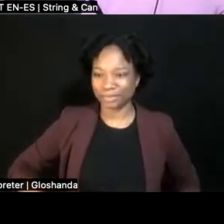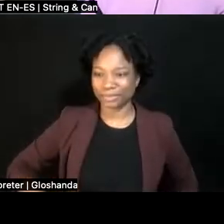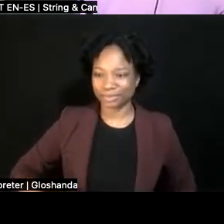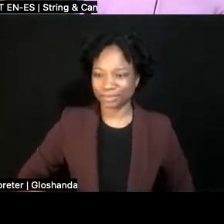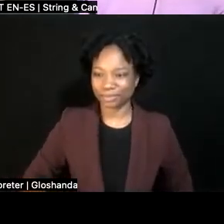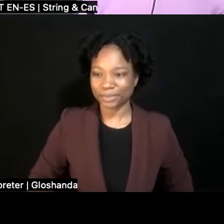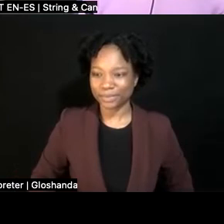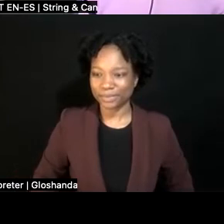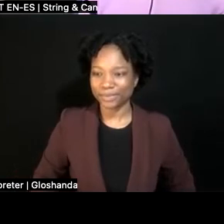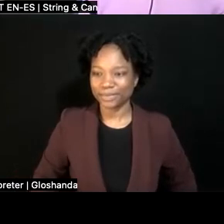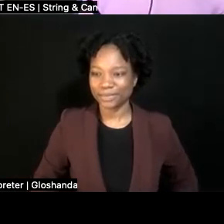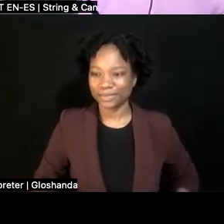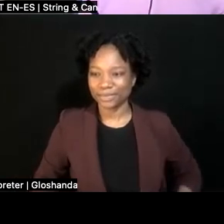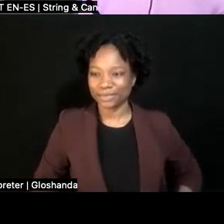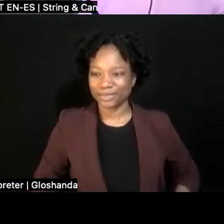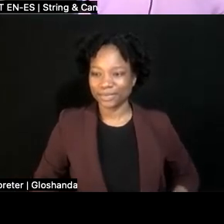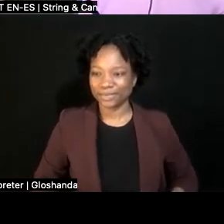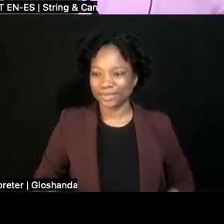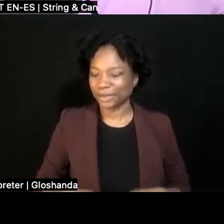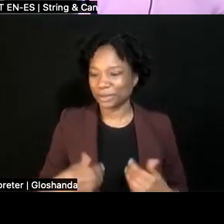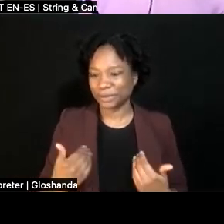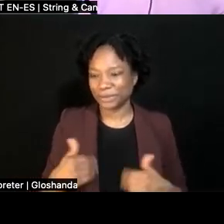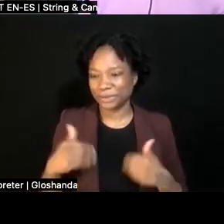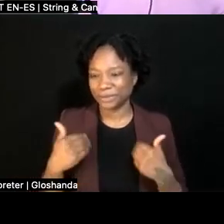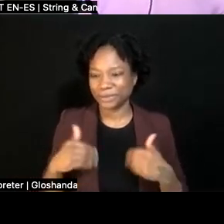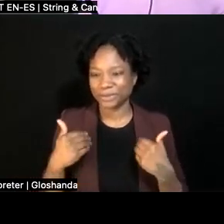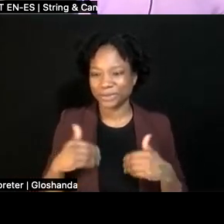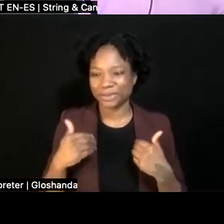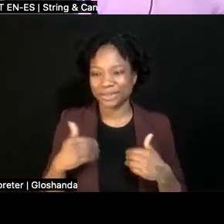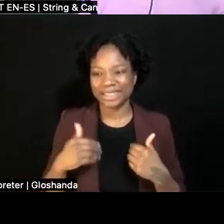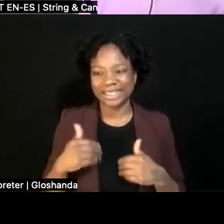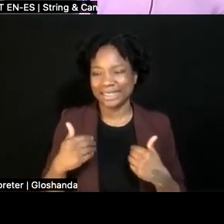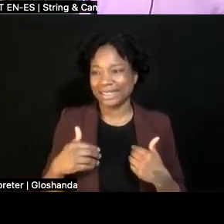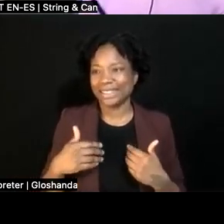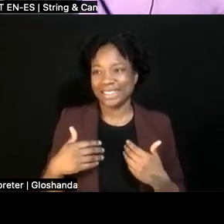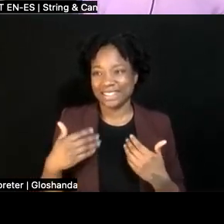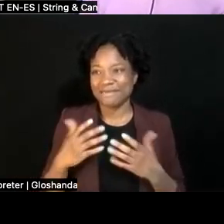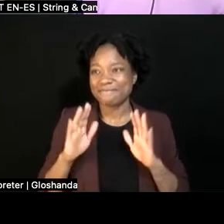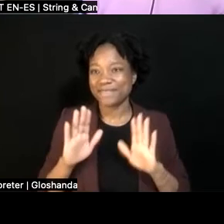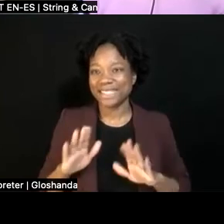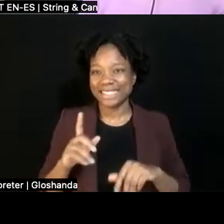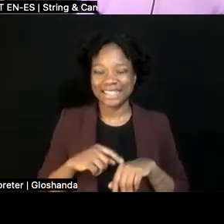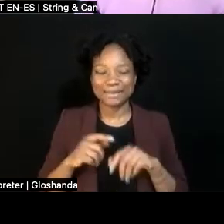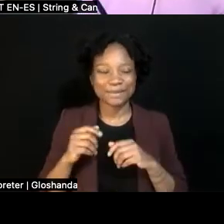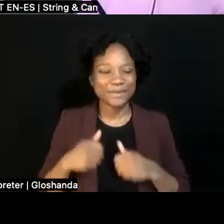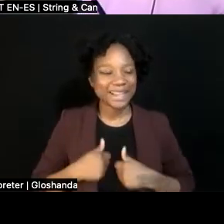know, what a time to be alive, I guess, in the film world. It's like,